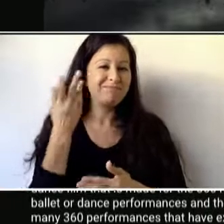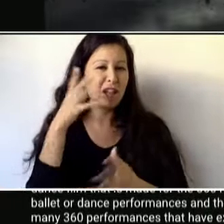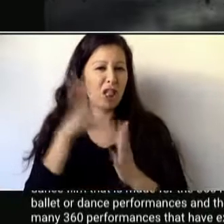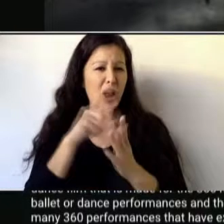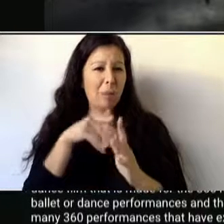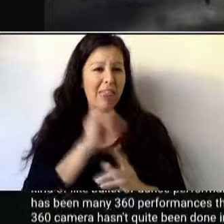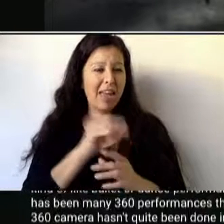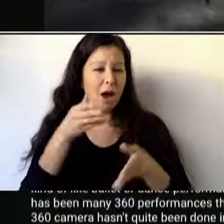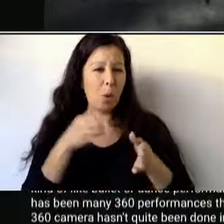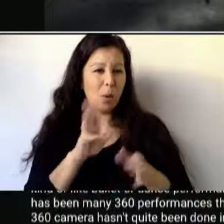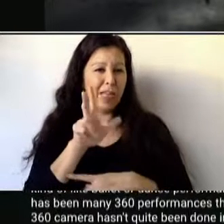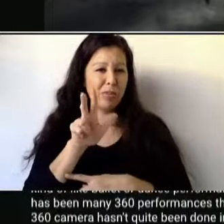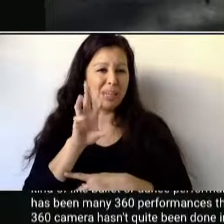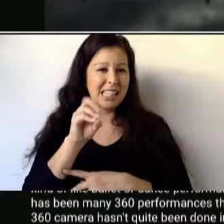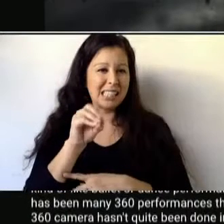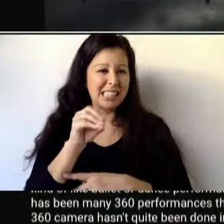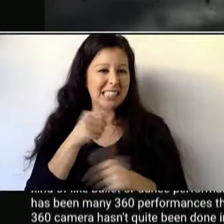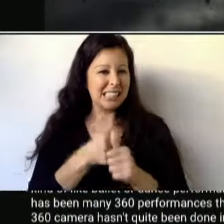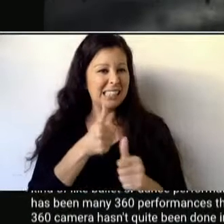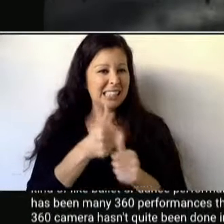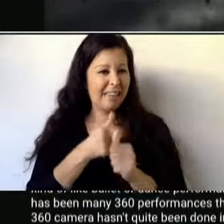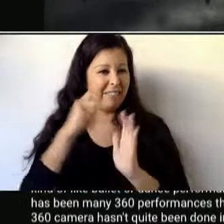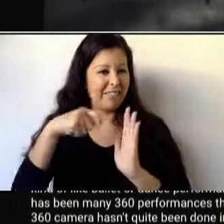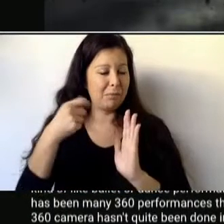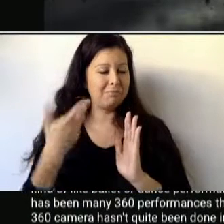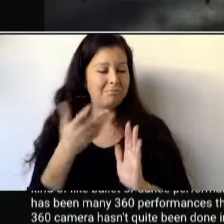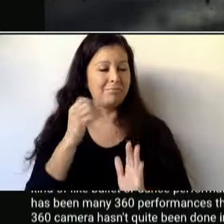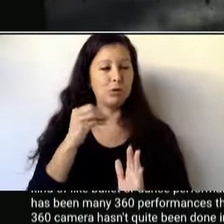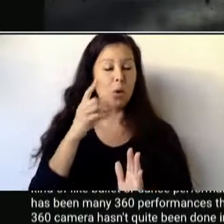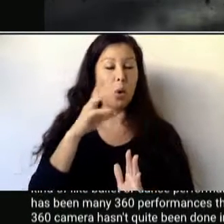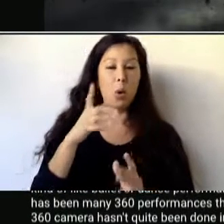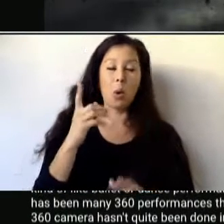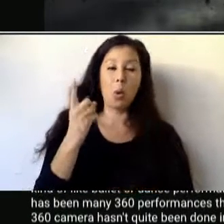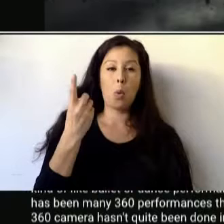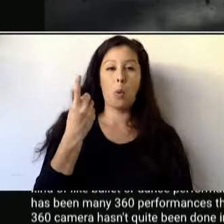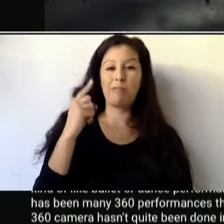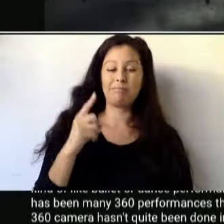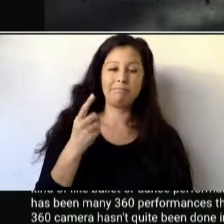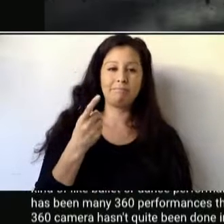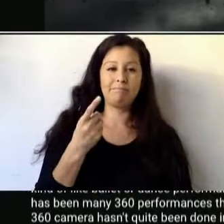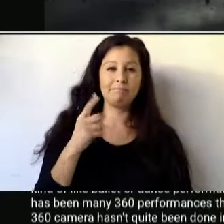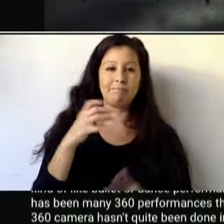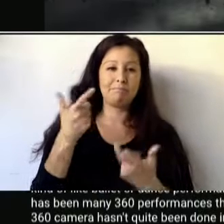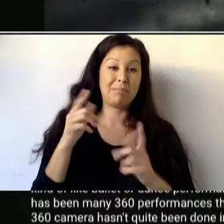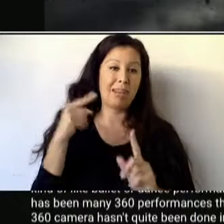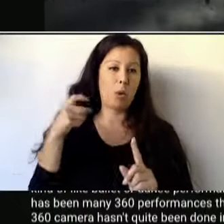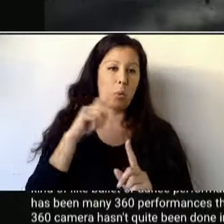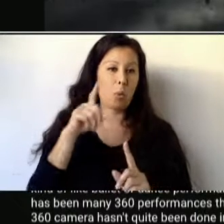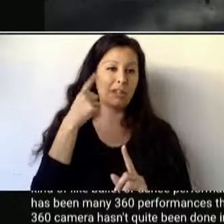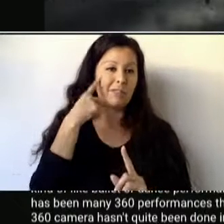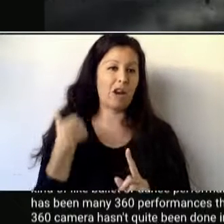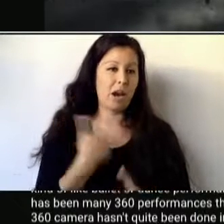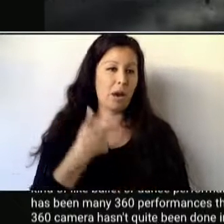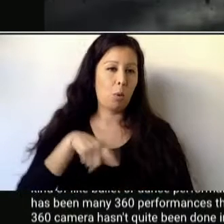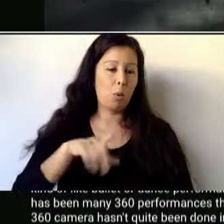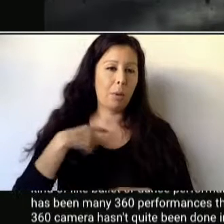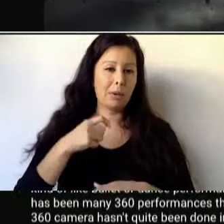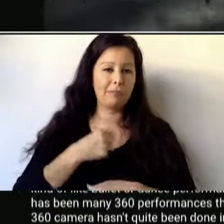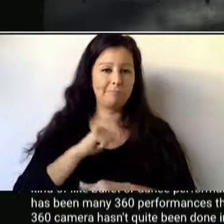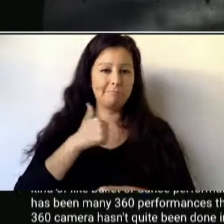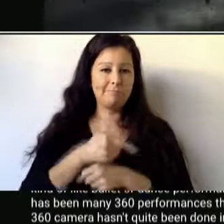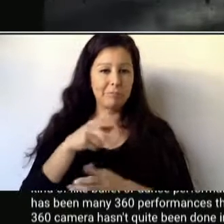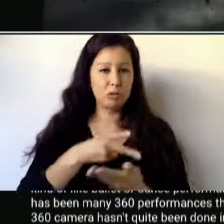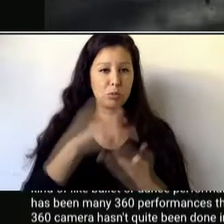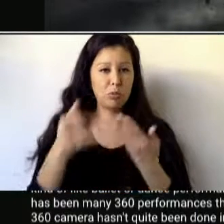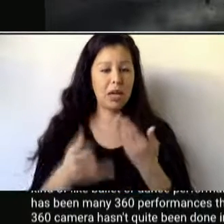itself. So one of the main questions for us when we were making this project is, how do you create something